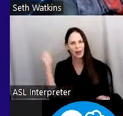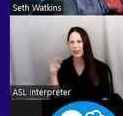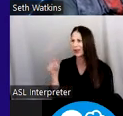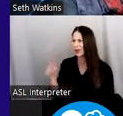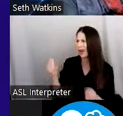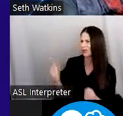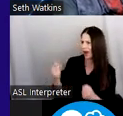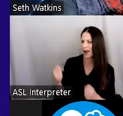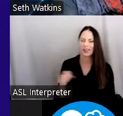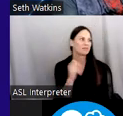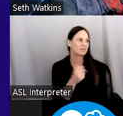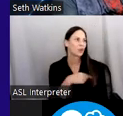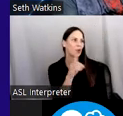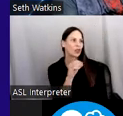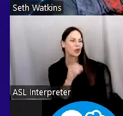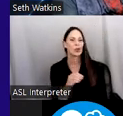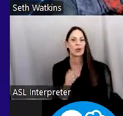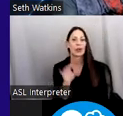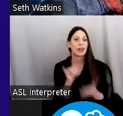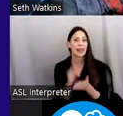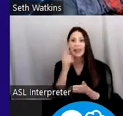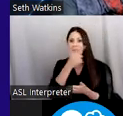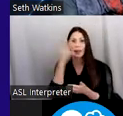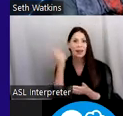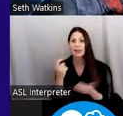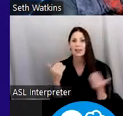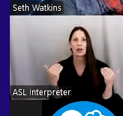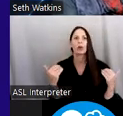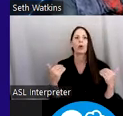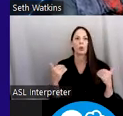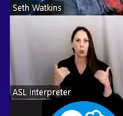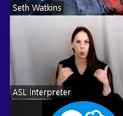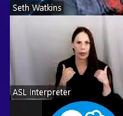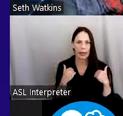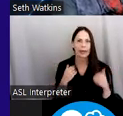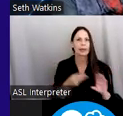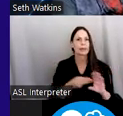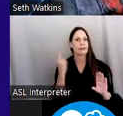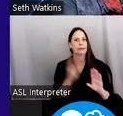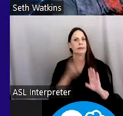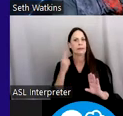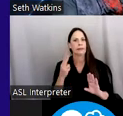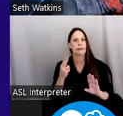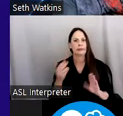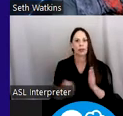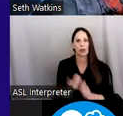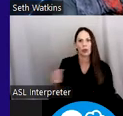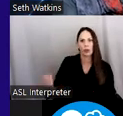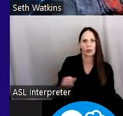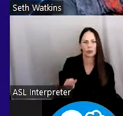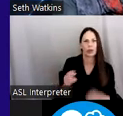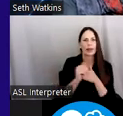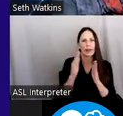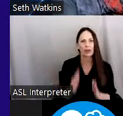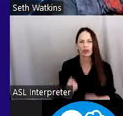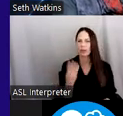and that's because we had a turnover in leadership about 3 or 4 years ago, and Kelly